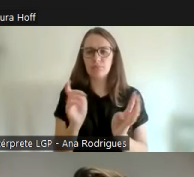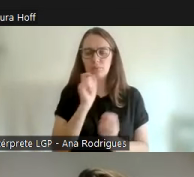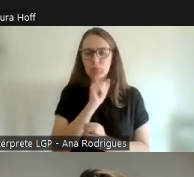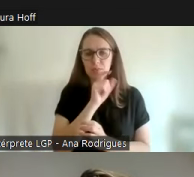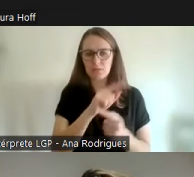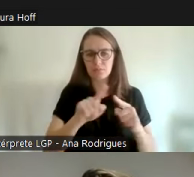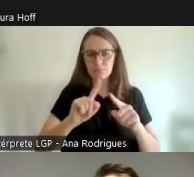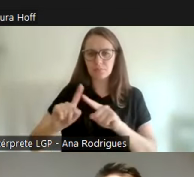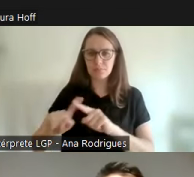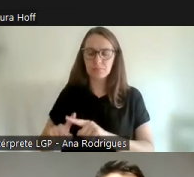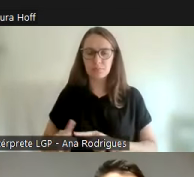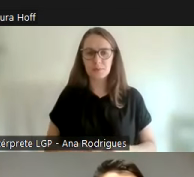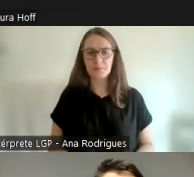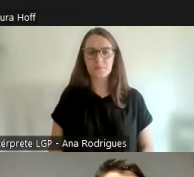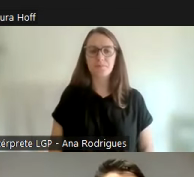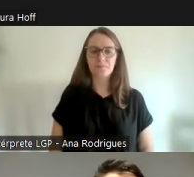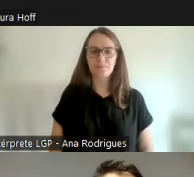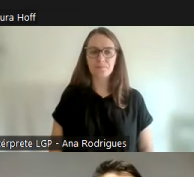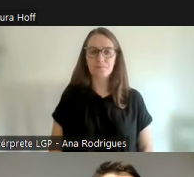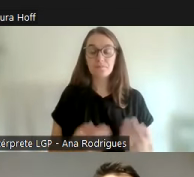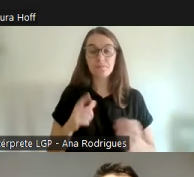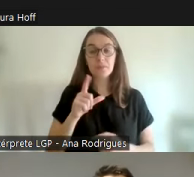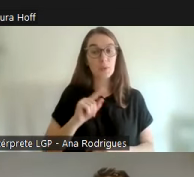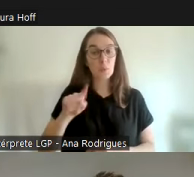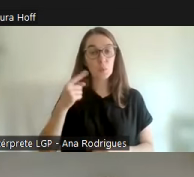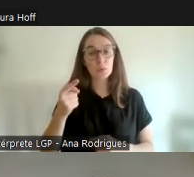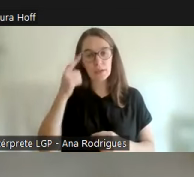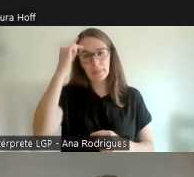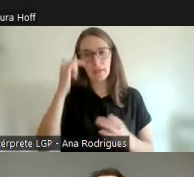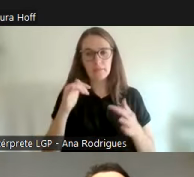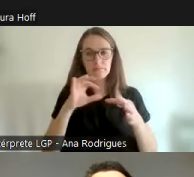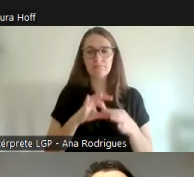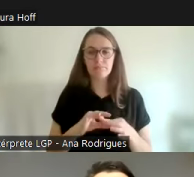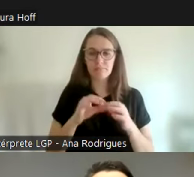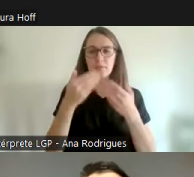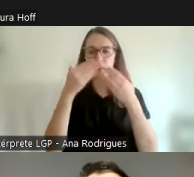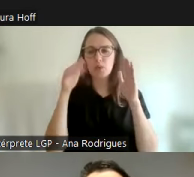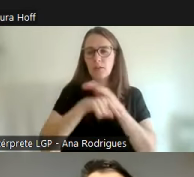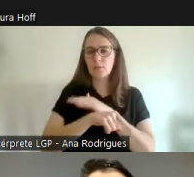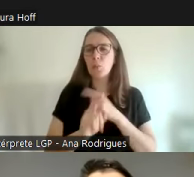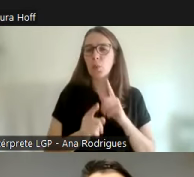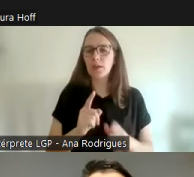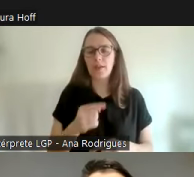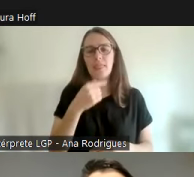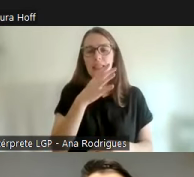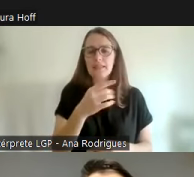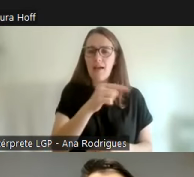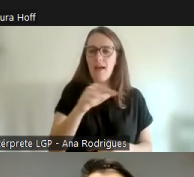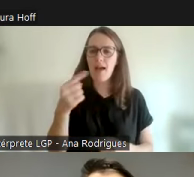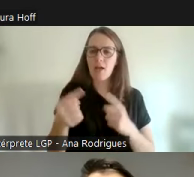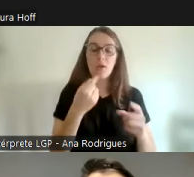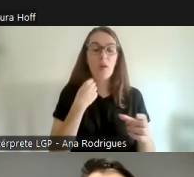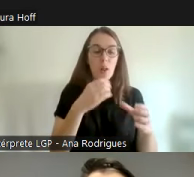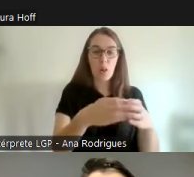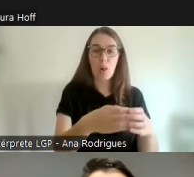So the next assumption of deep democracy is to say there is wisdom in the